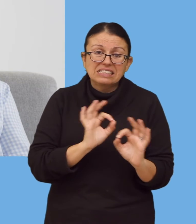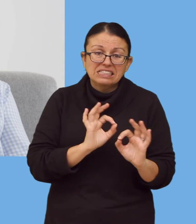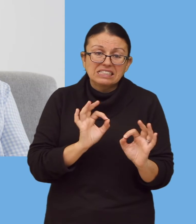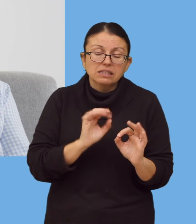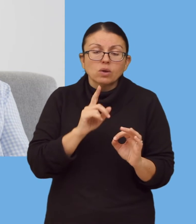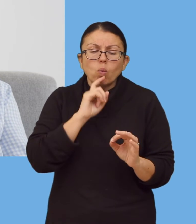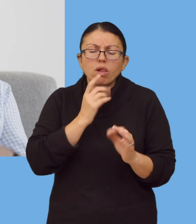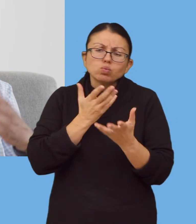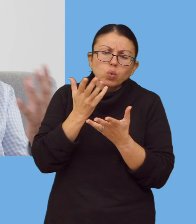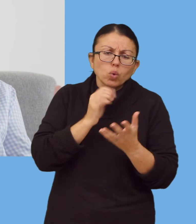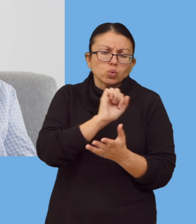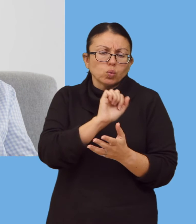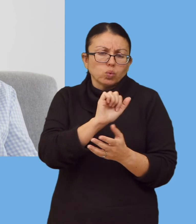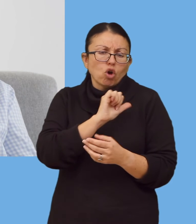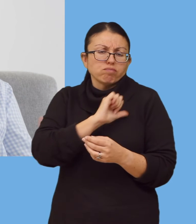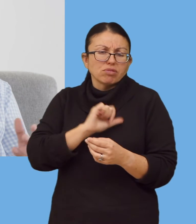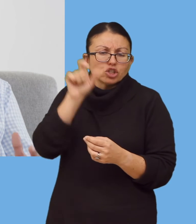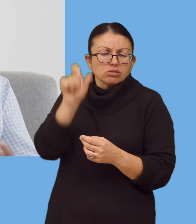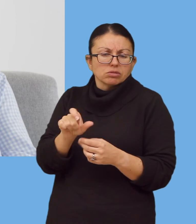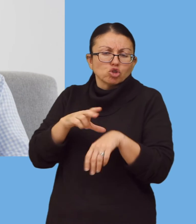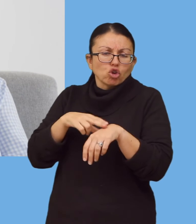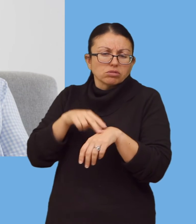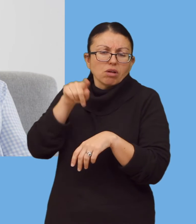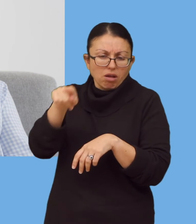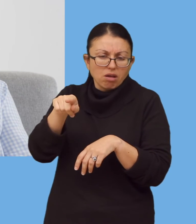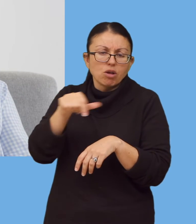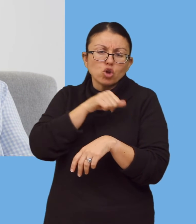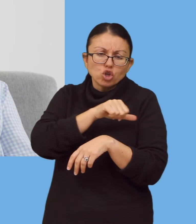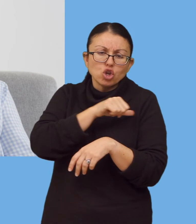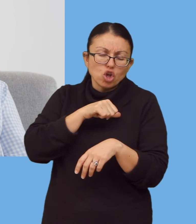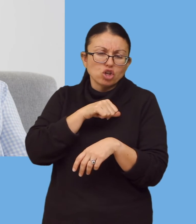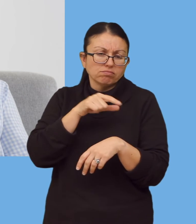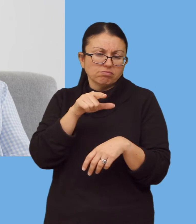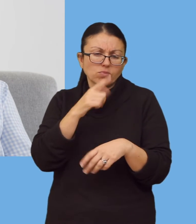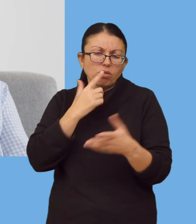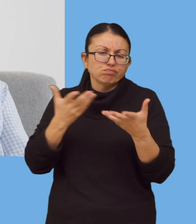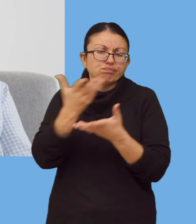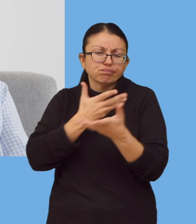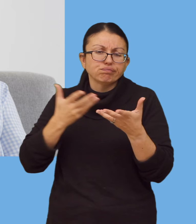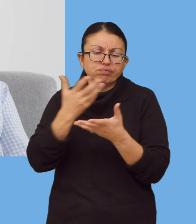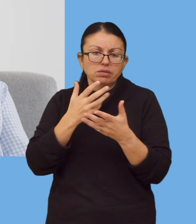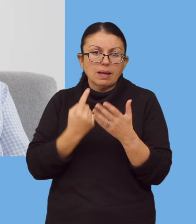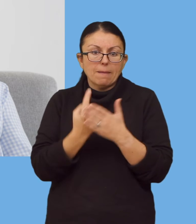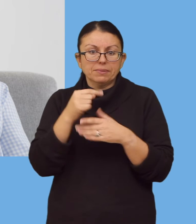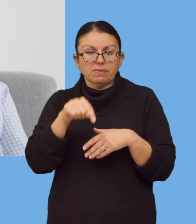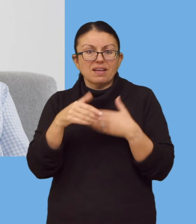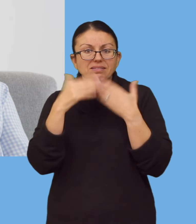discussed with your surgeon and doctor and nurse with yourself on the day of your